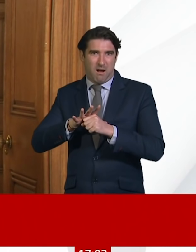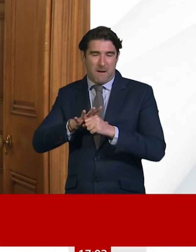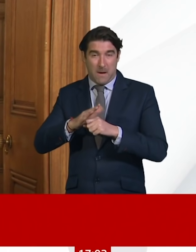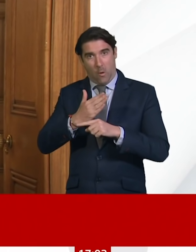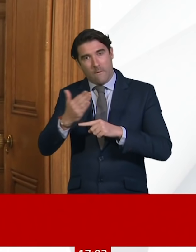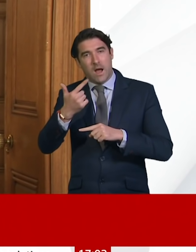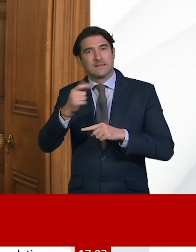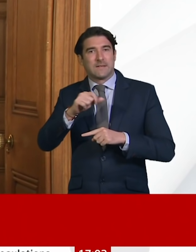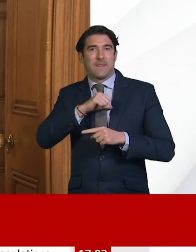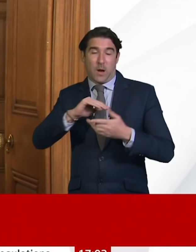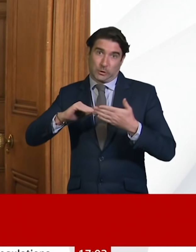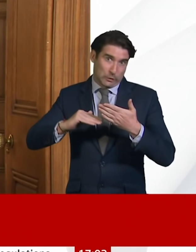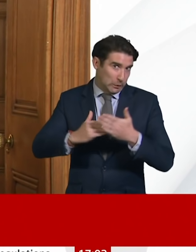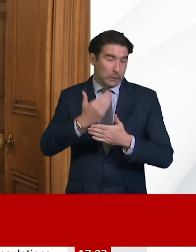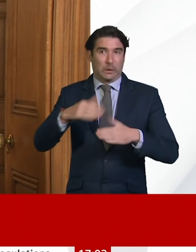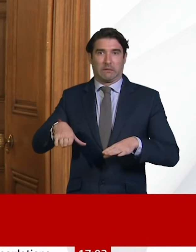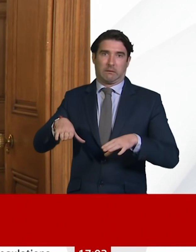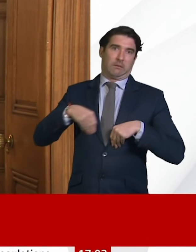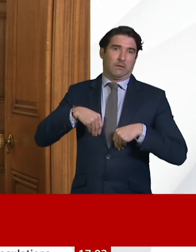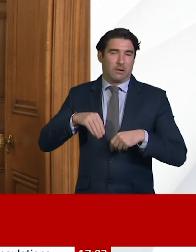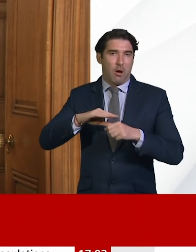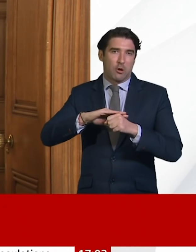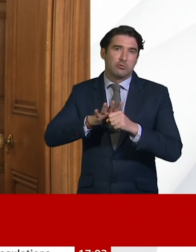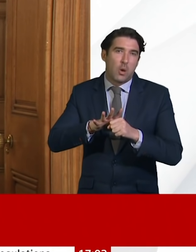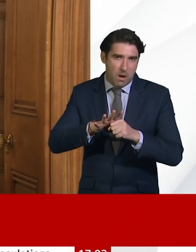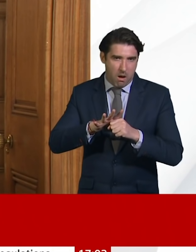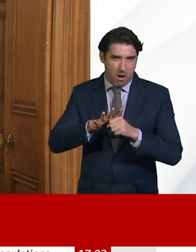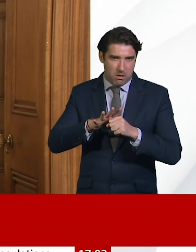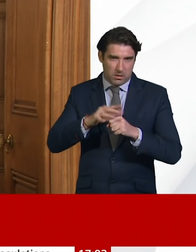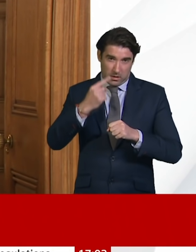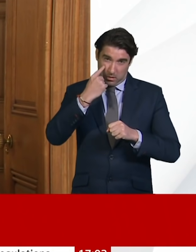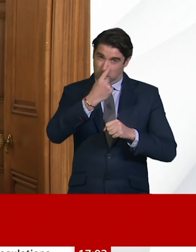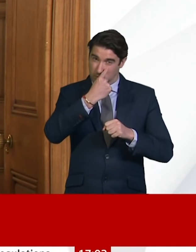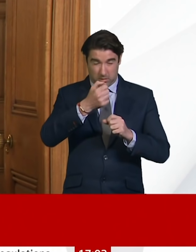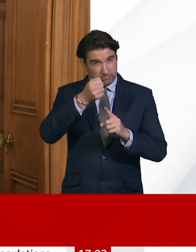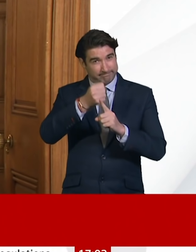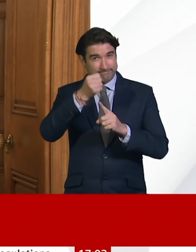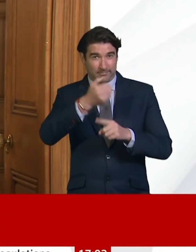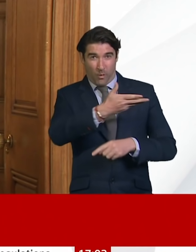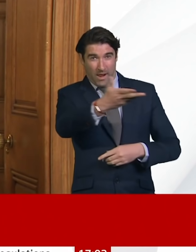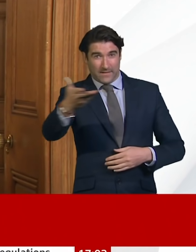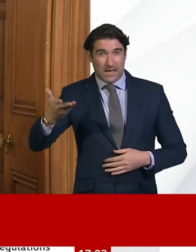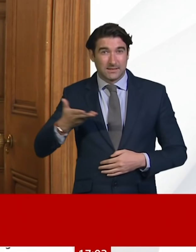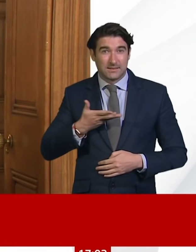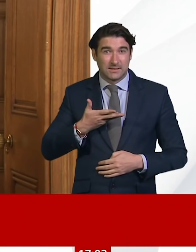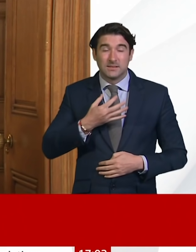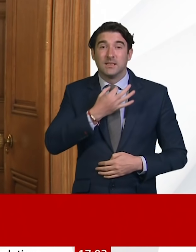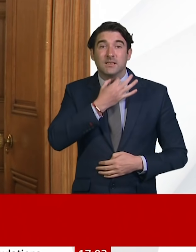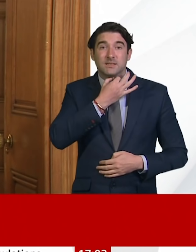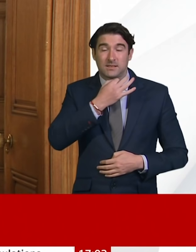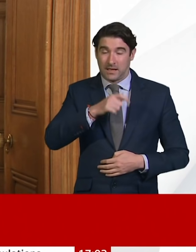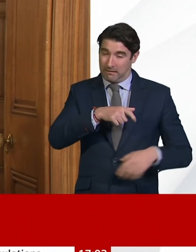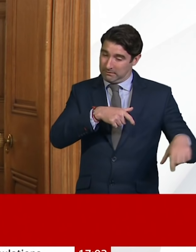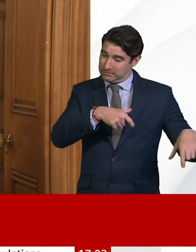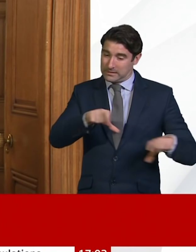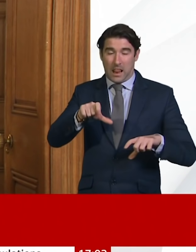We have to stick to it together, and we should stick to it with confidence, because there are many ways in which we're far better